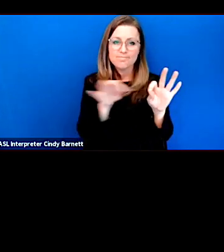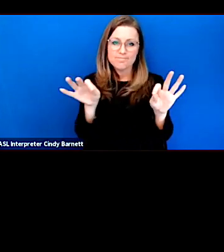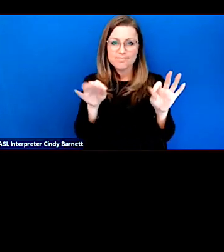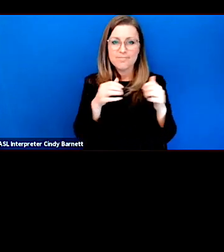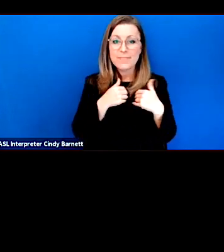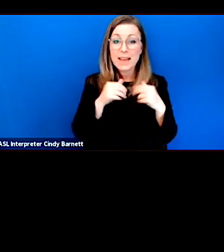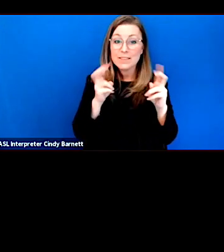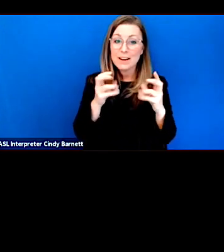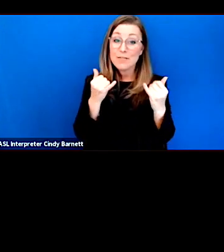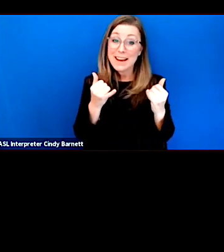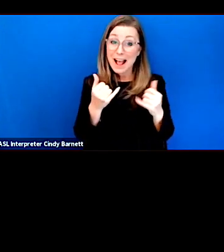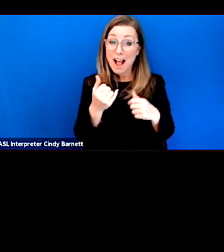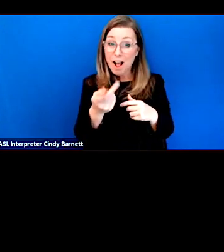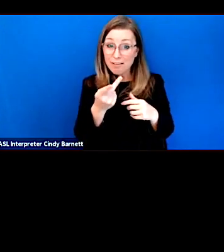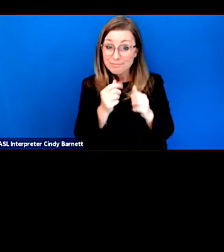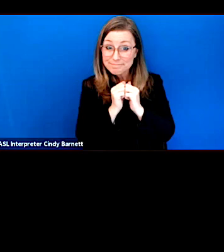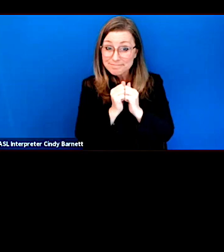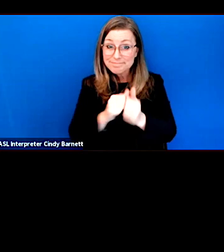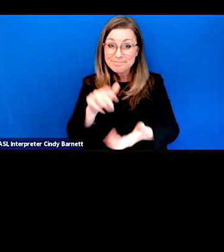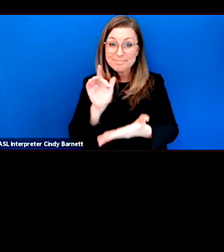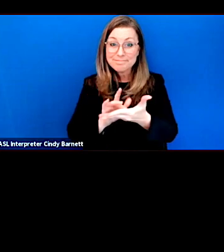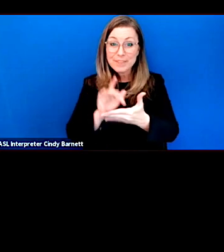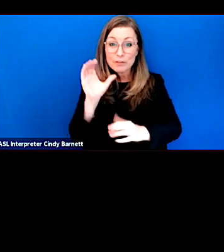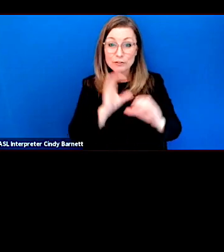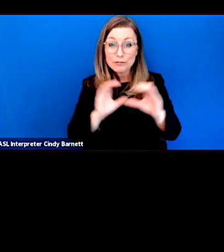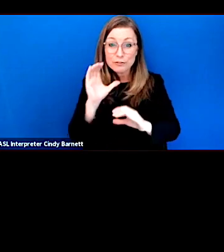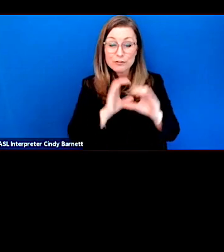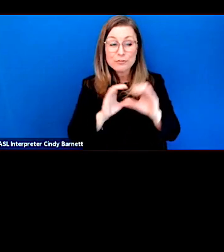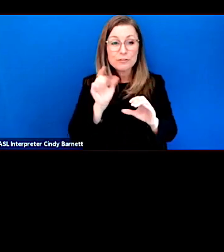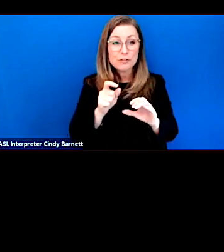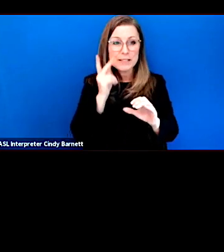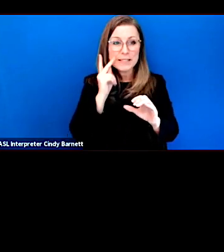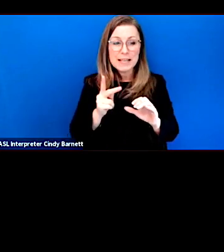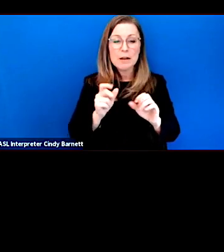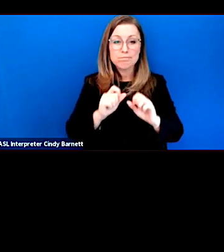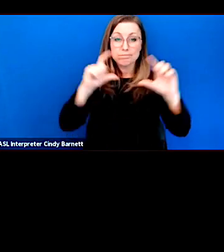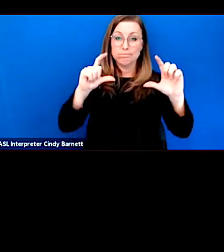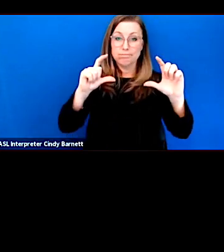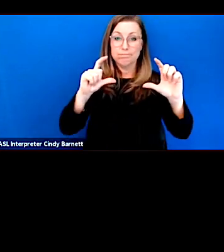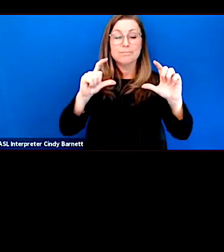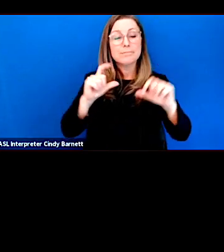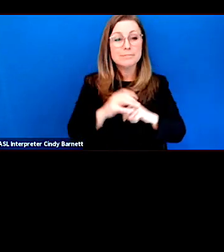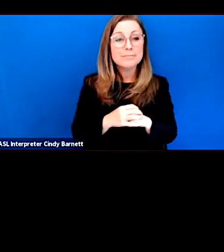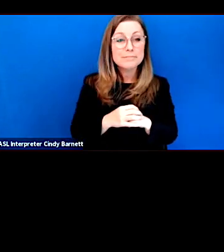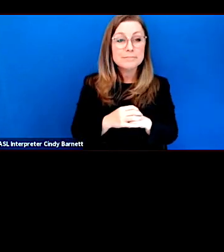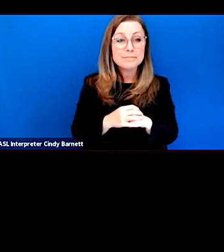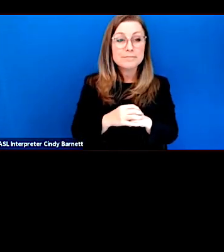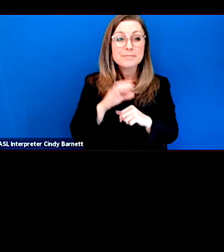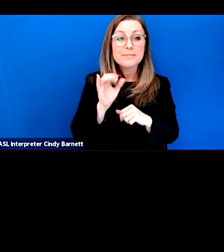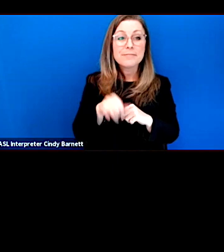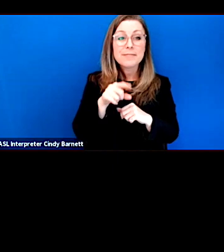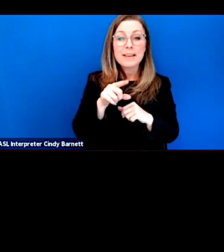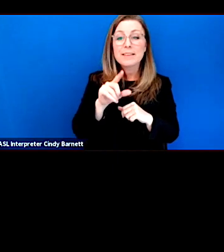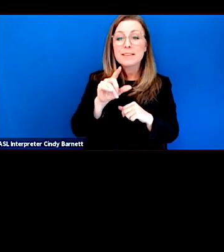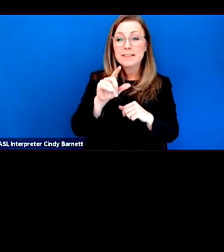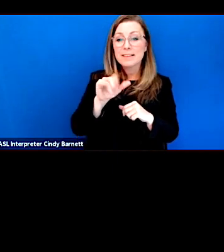press the search, and we should be on the same page. And that's going to be the population of the Litzler piece.